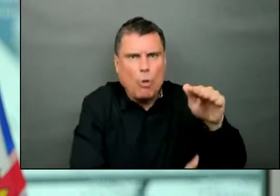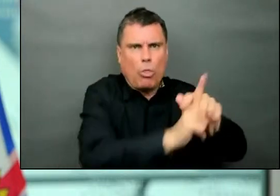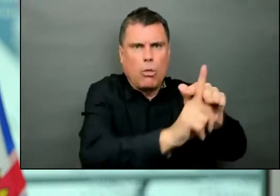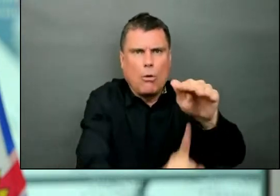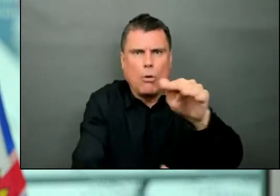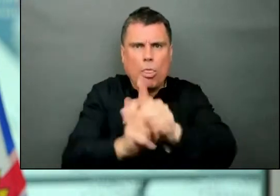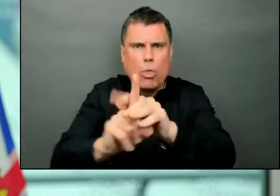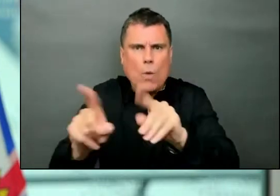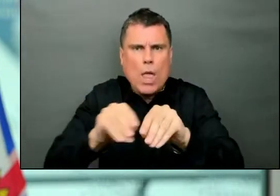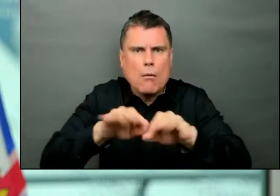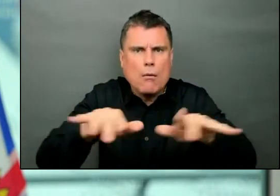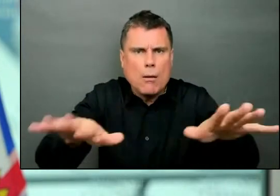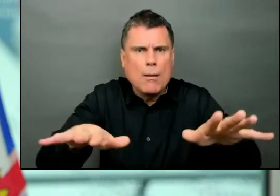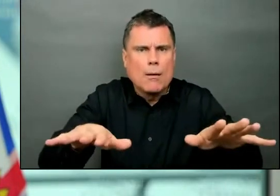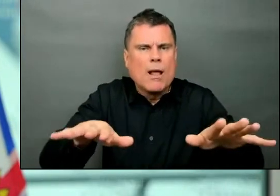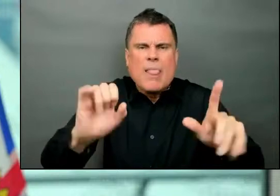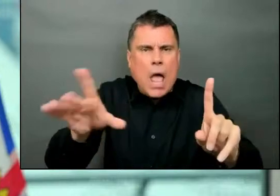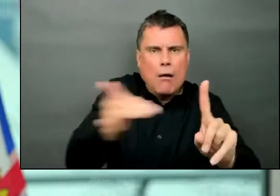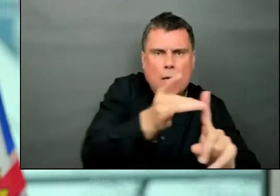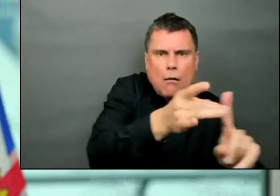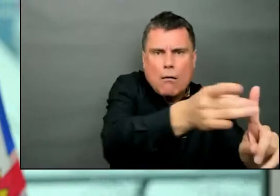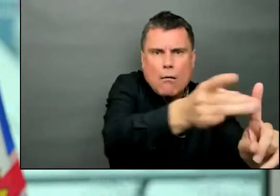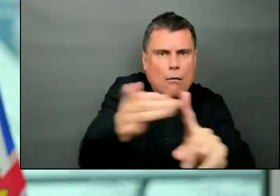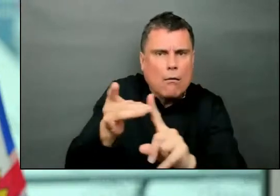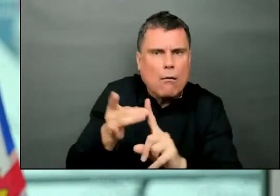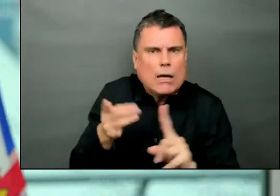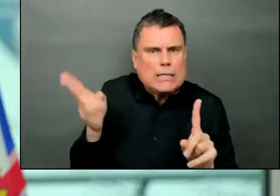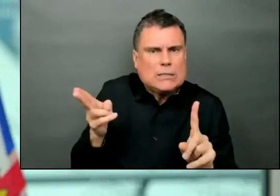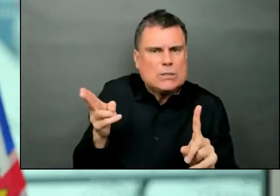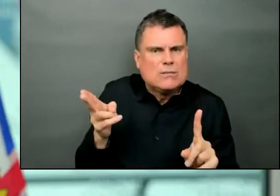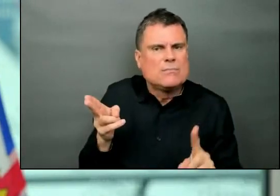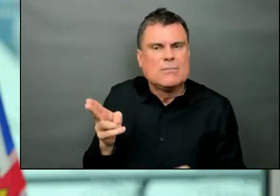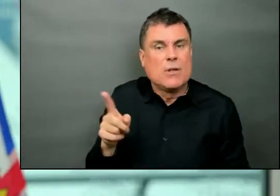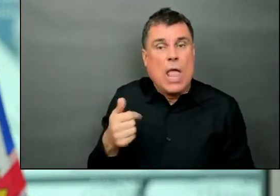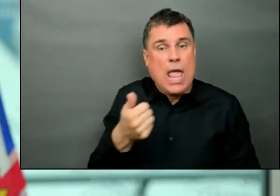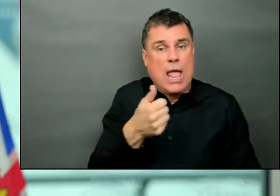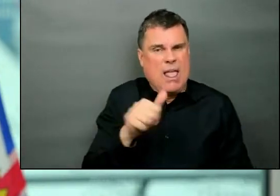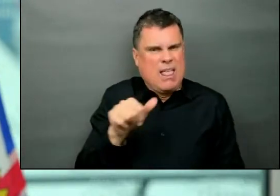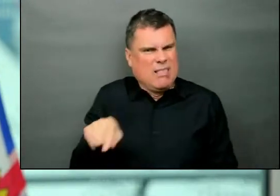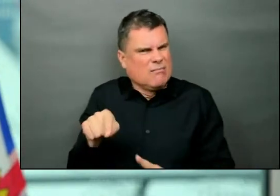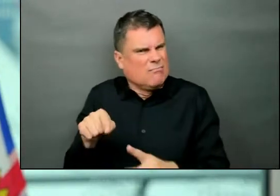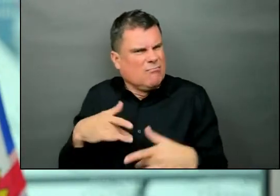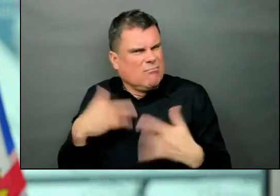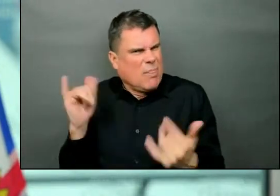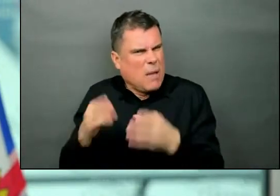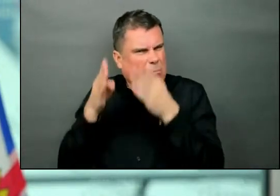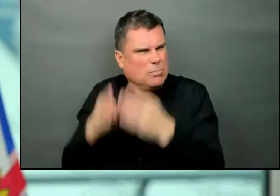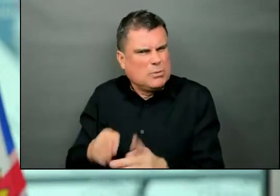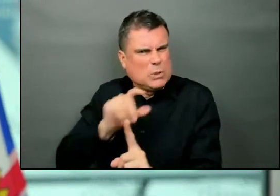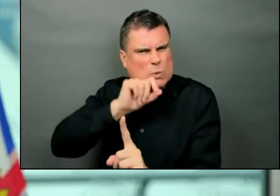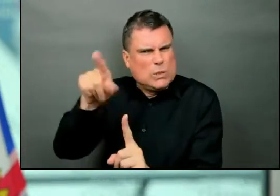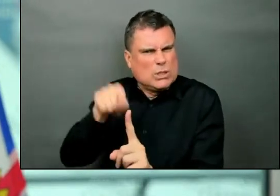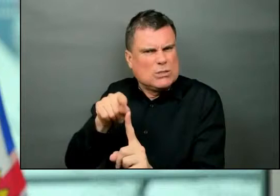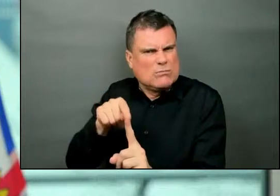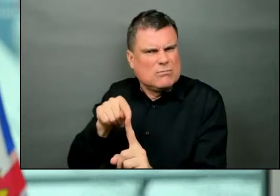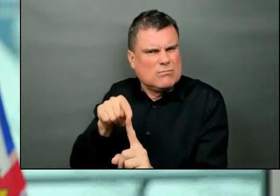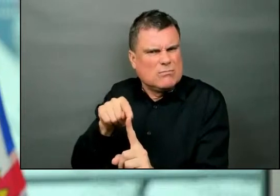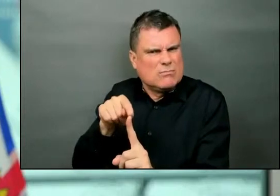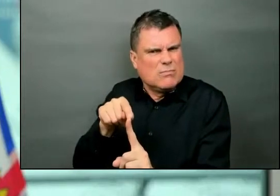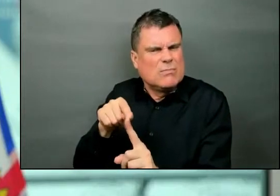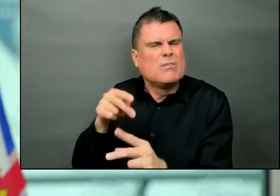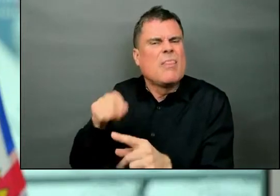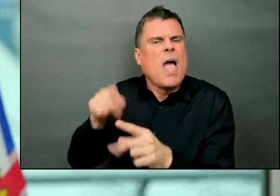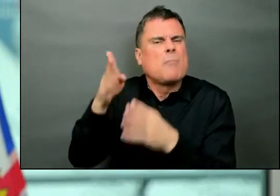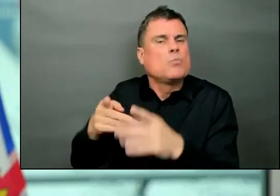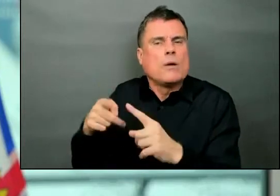to the mask mandate, I'm not sure that I can reflect on that at all. I mean, I think in some ways we're the Florida of Canada in that